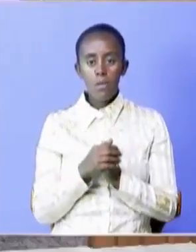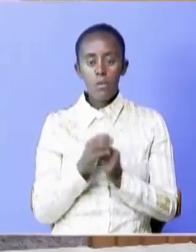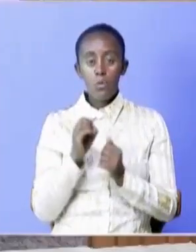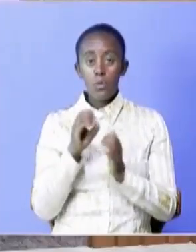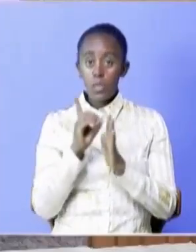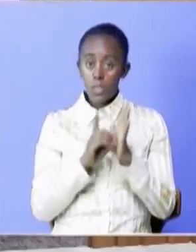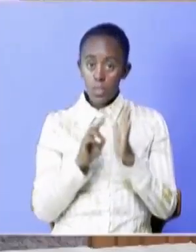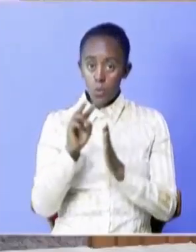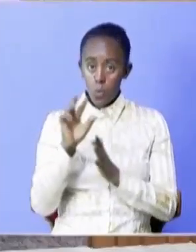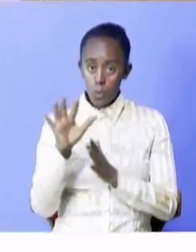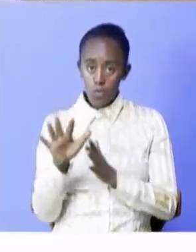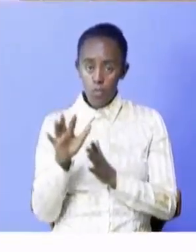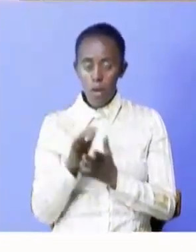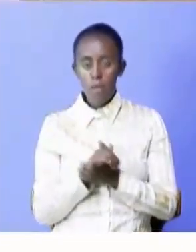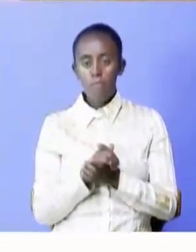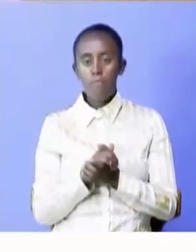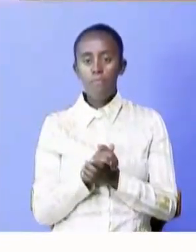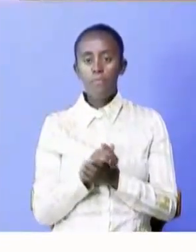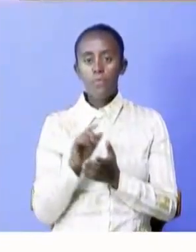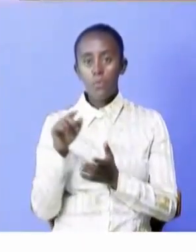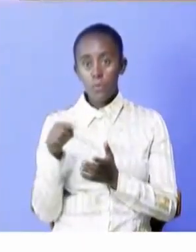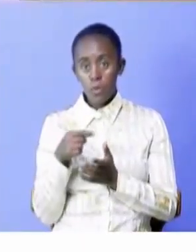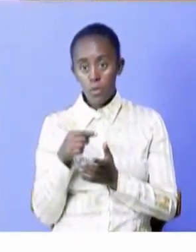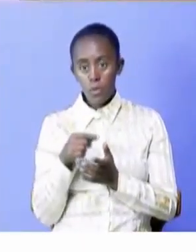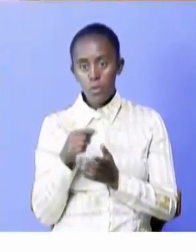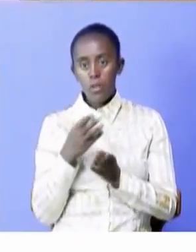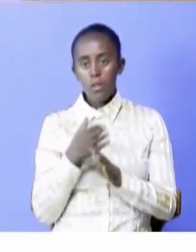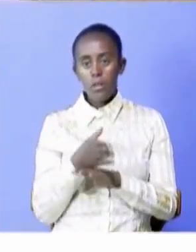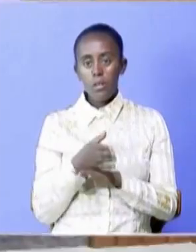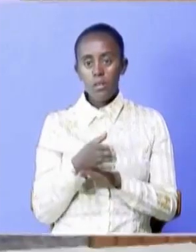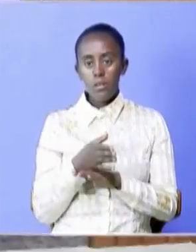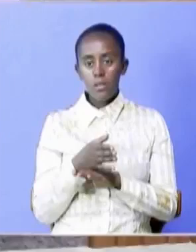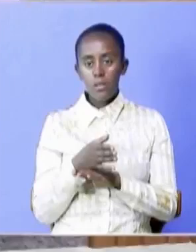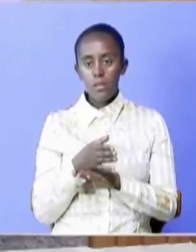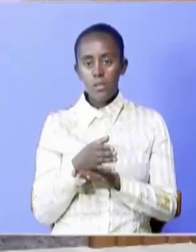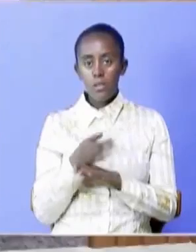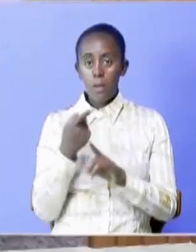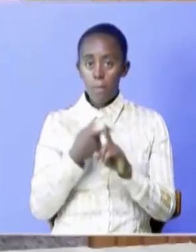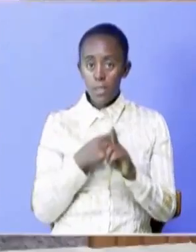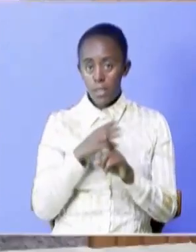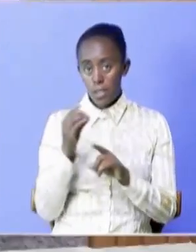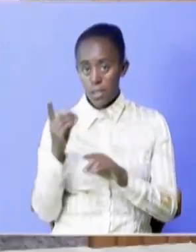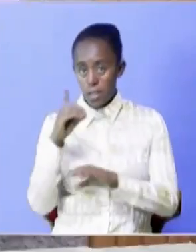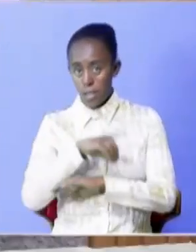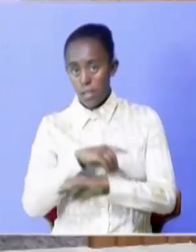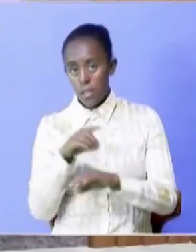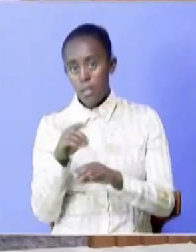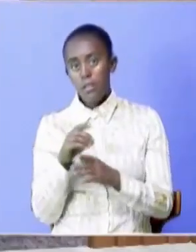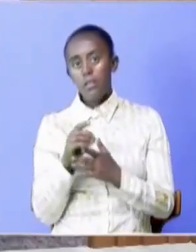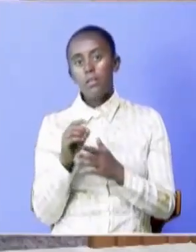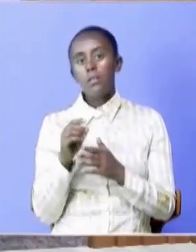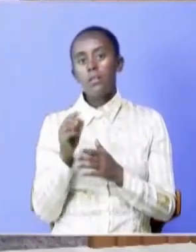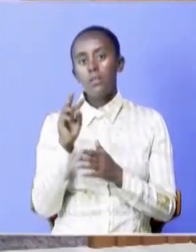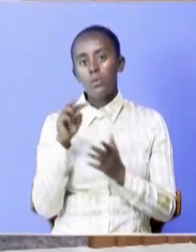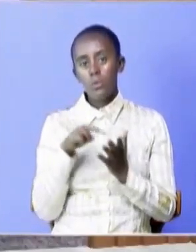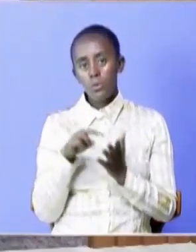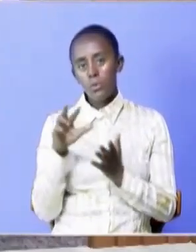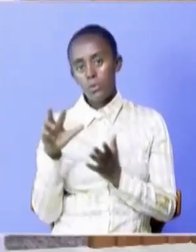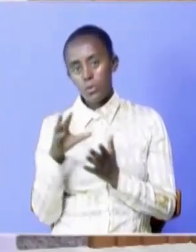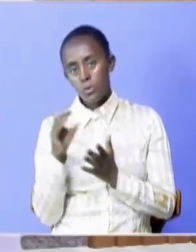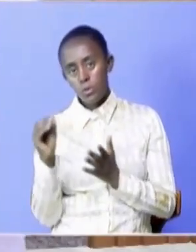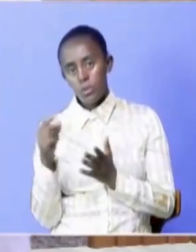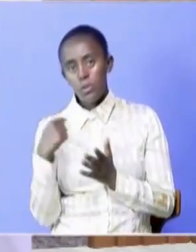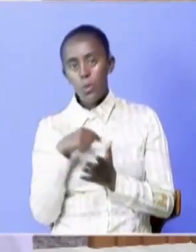December 25, comma, after the month and the date, we use comma. 2003,